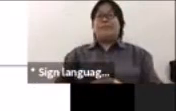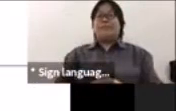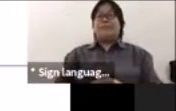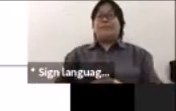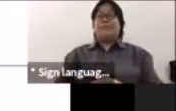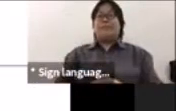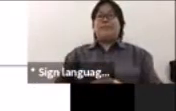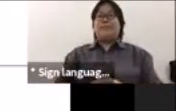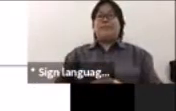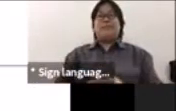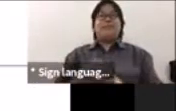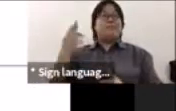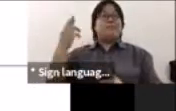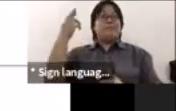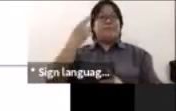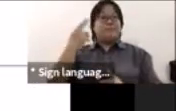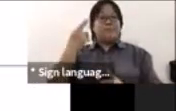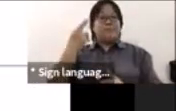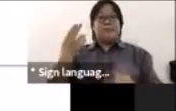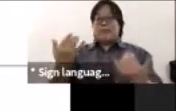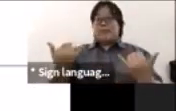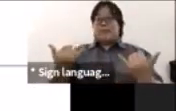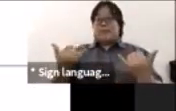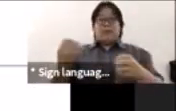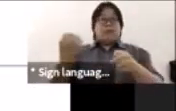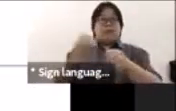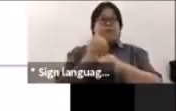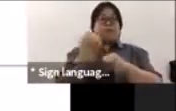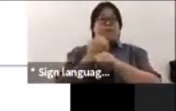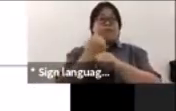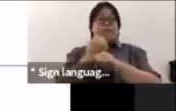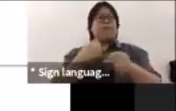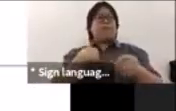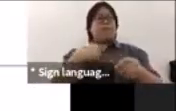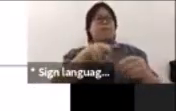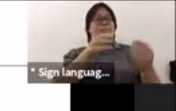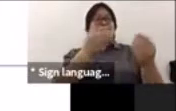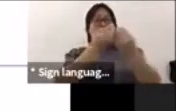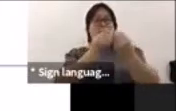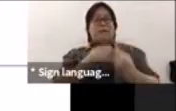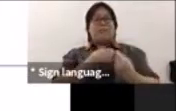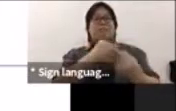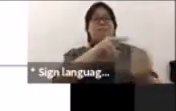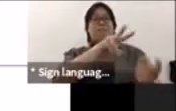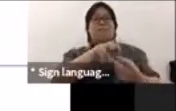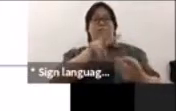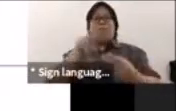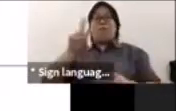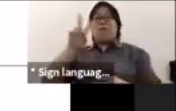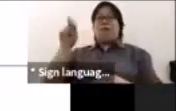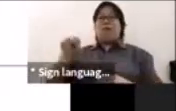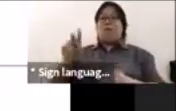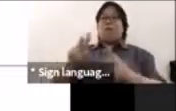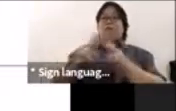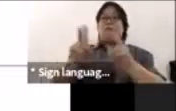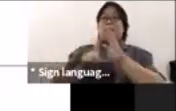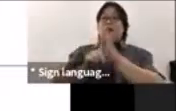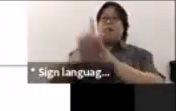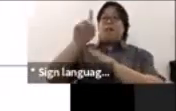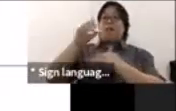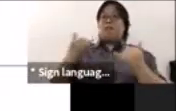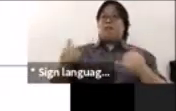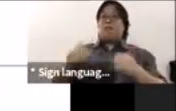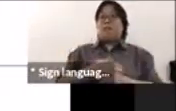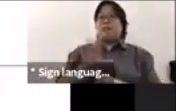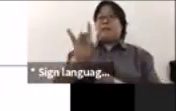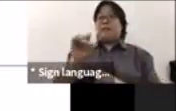The recent statistic that I got that the contraceptive use in Vietnam is very high. About 80%